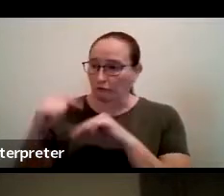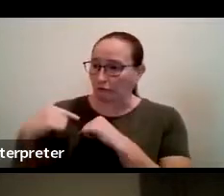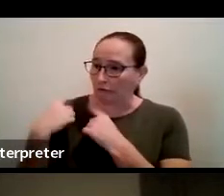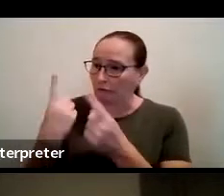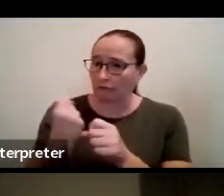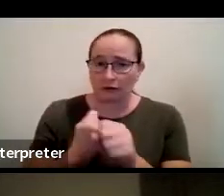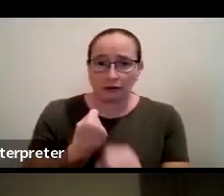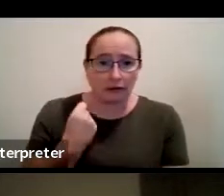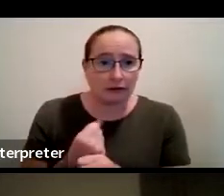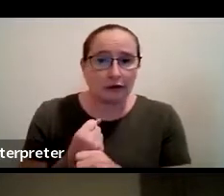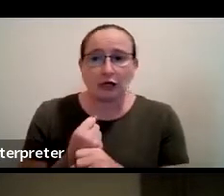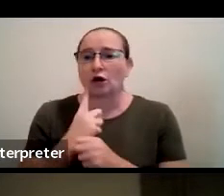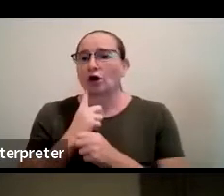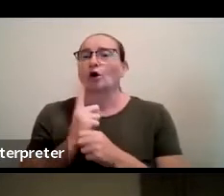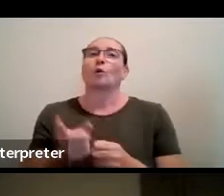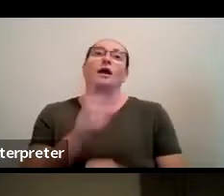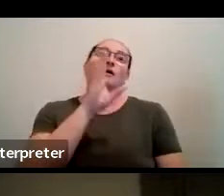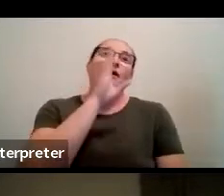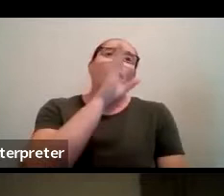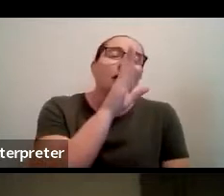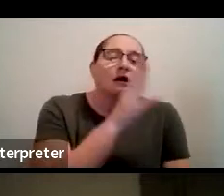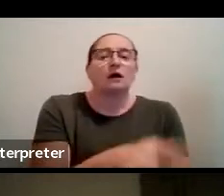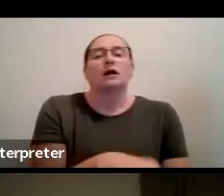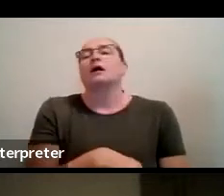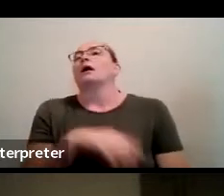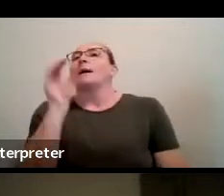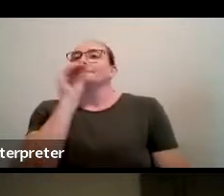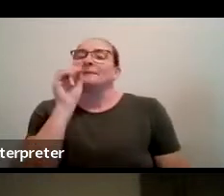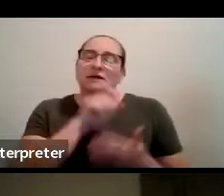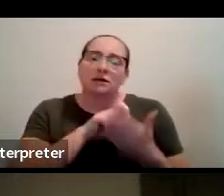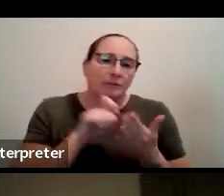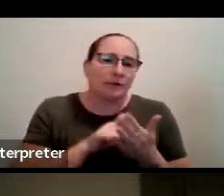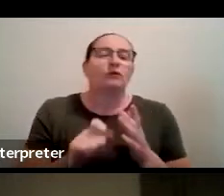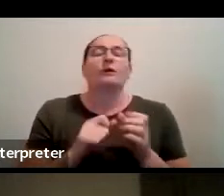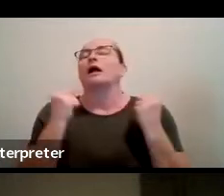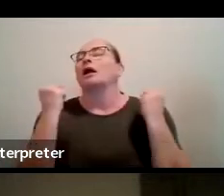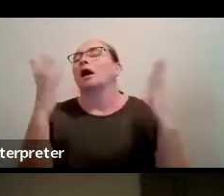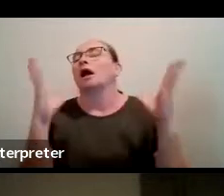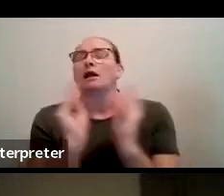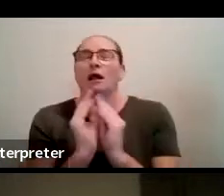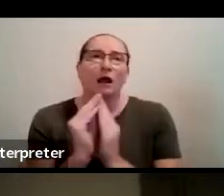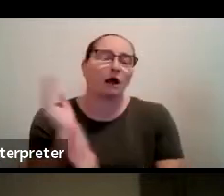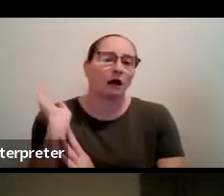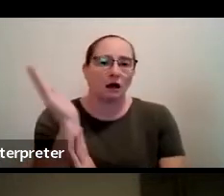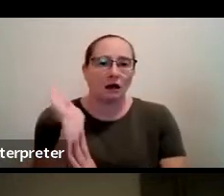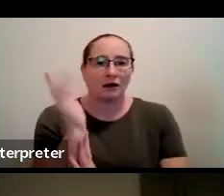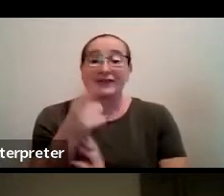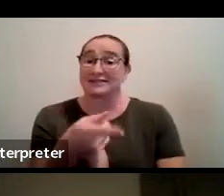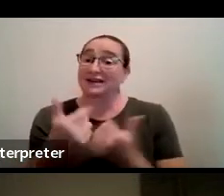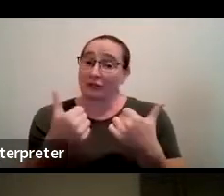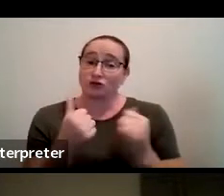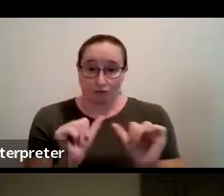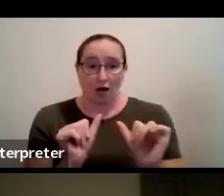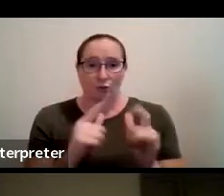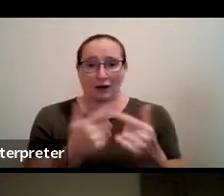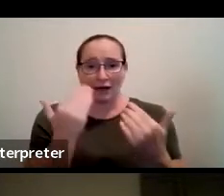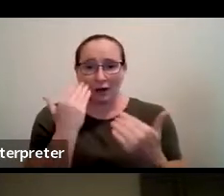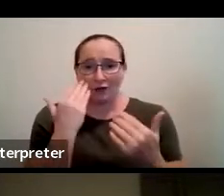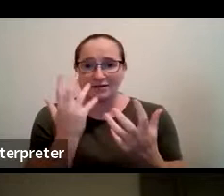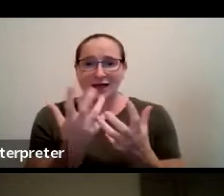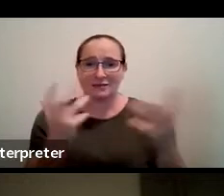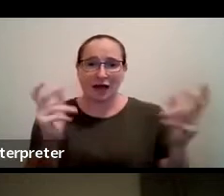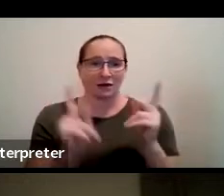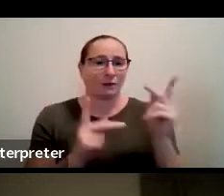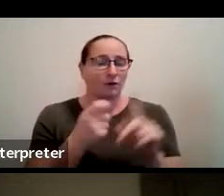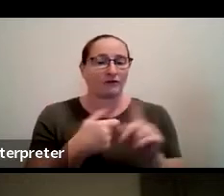year, right? We've written directly to policymakers. We've written opinion pieces. We've had a zillion webinars. This is another attempt, right? We know there's a lot of people from public health